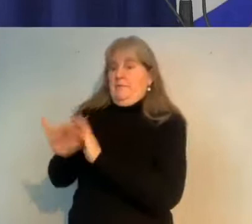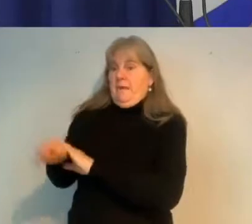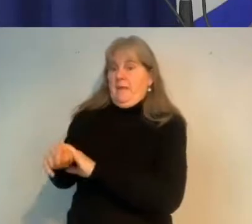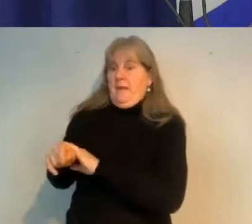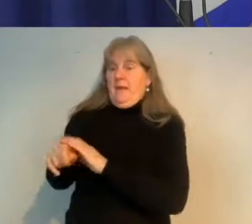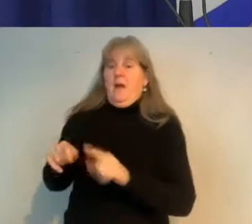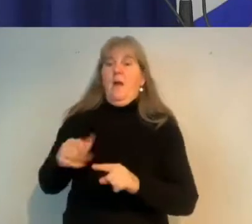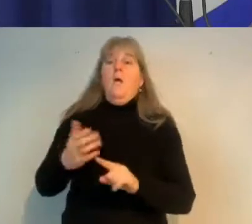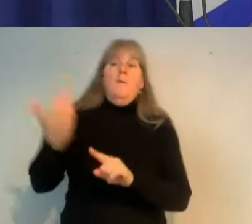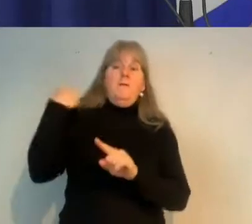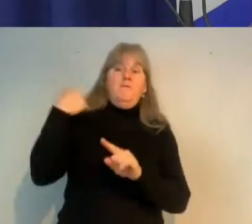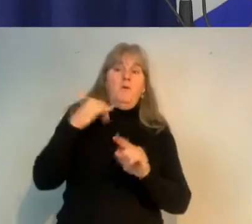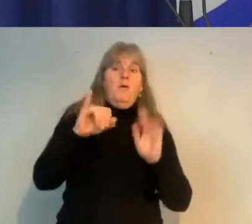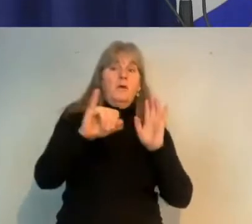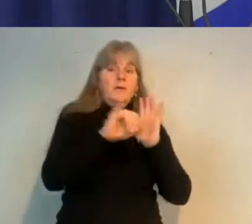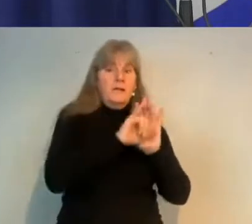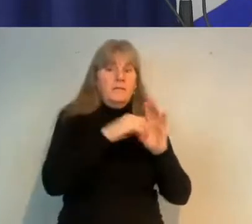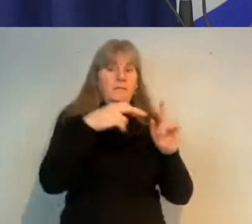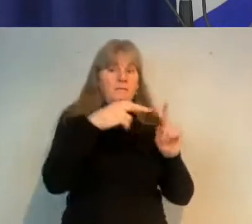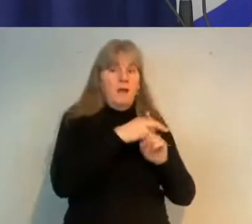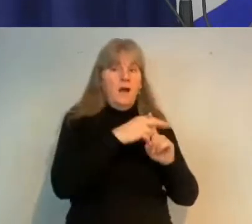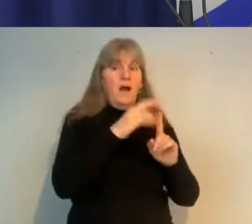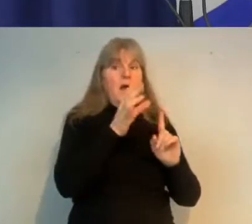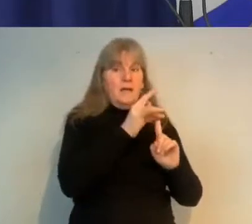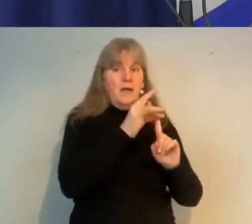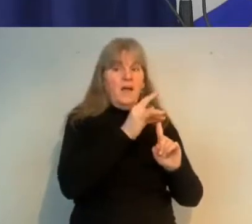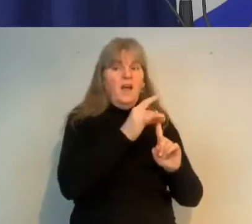they've seen online.